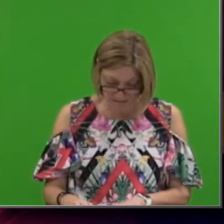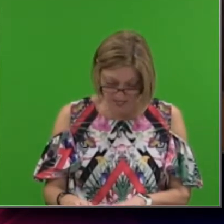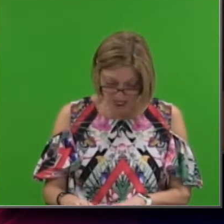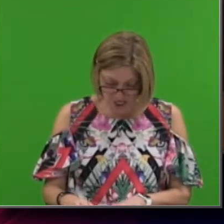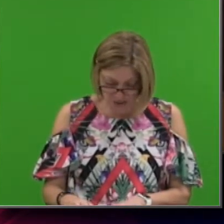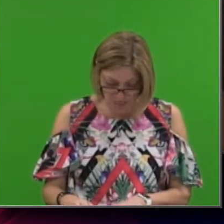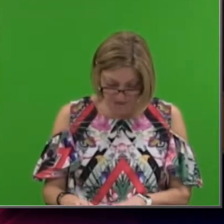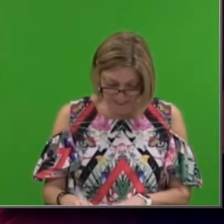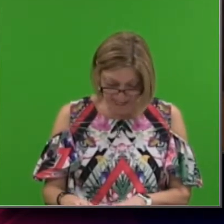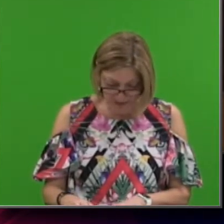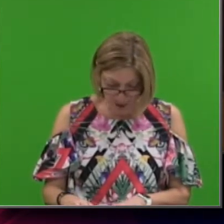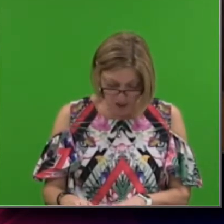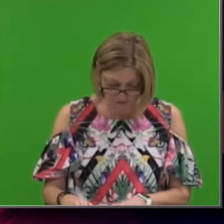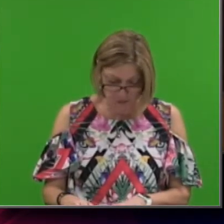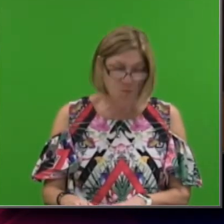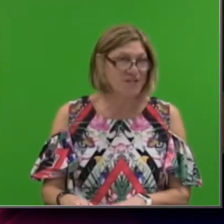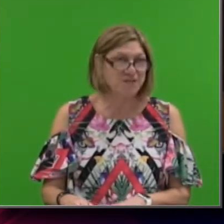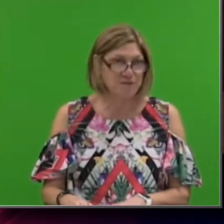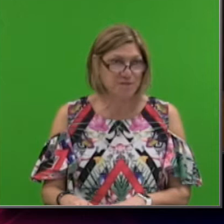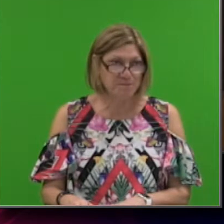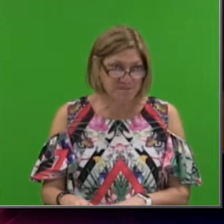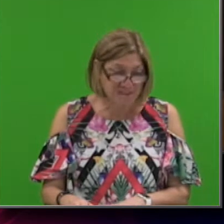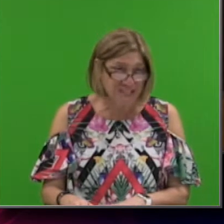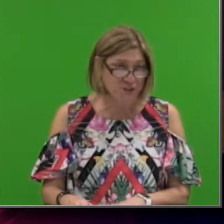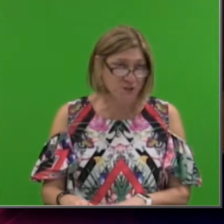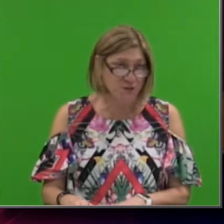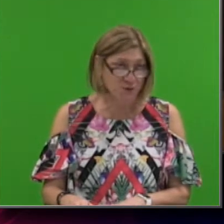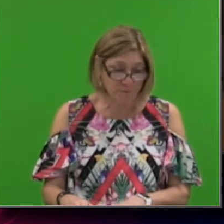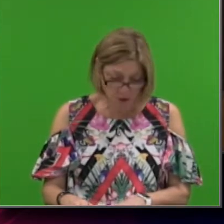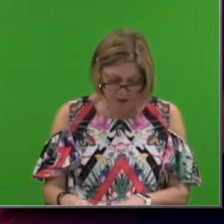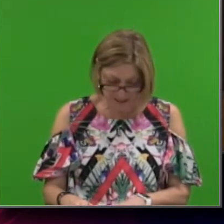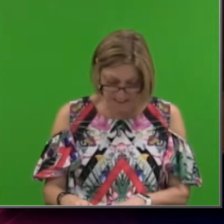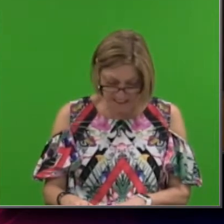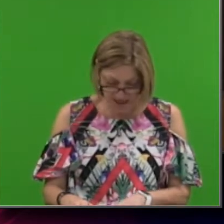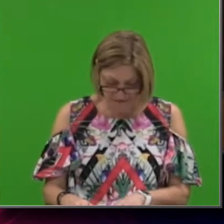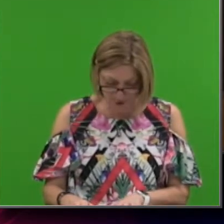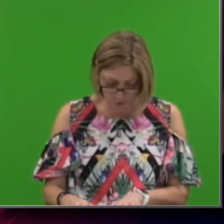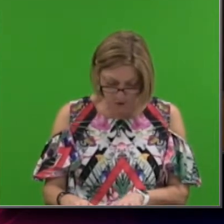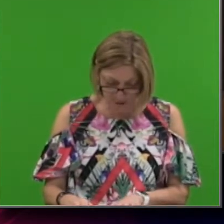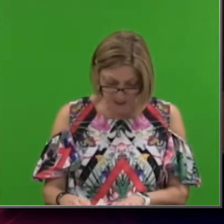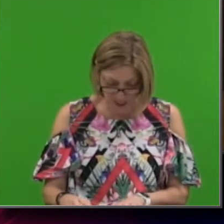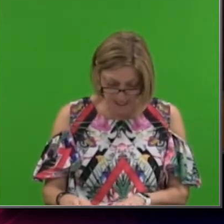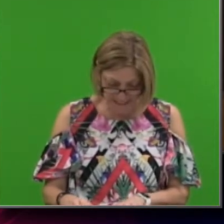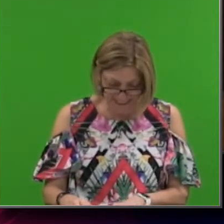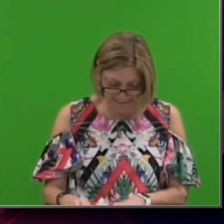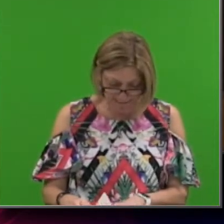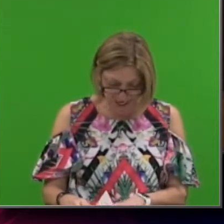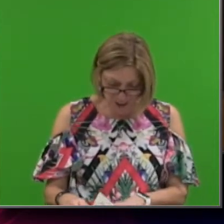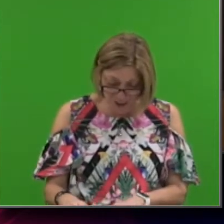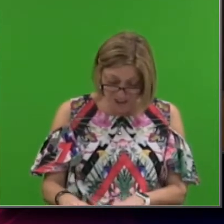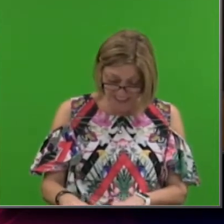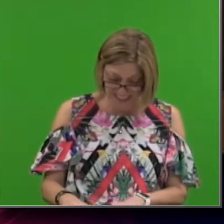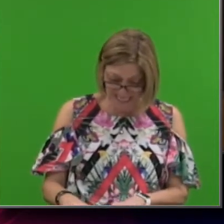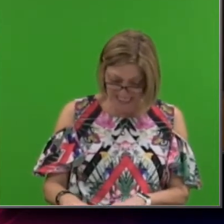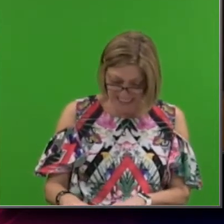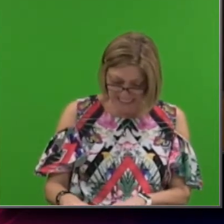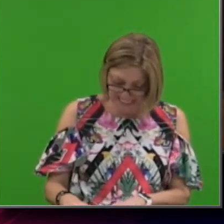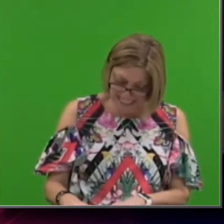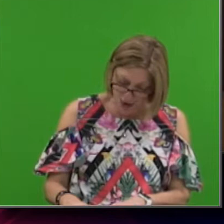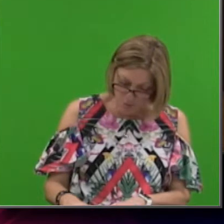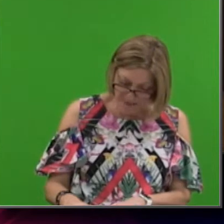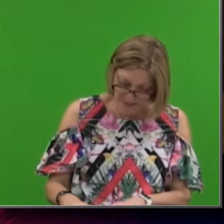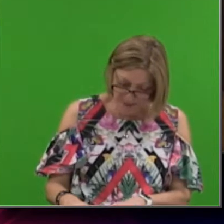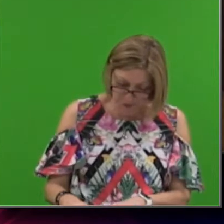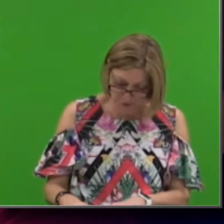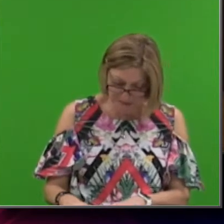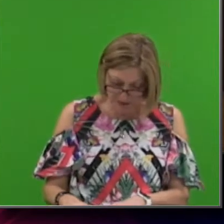won. She pointed out all of the wonderful features or parts of her work to the goddess. "Look," she said, "see